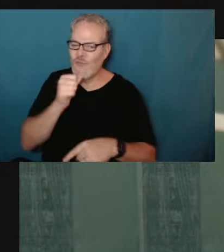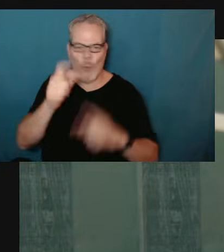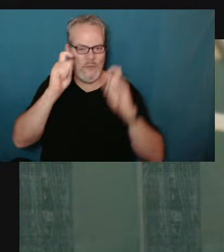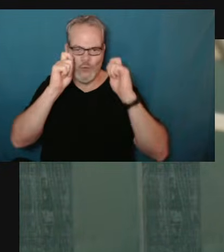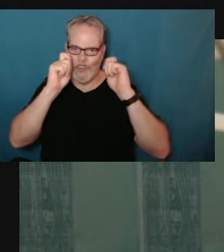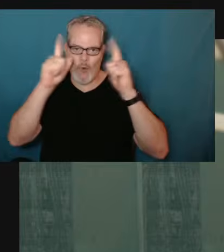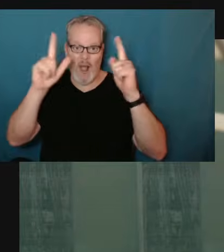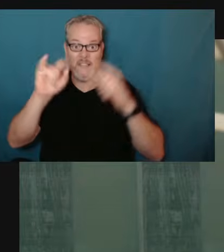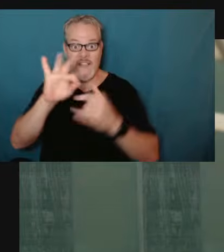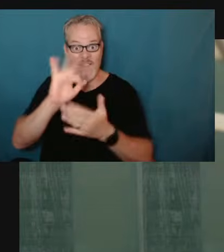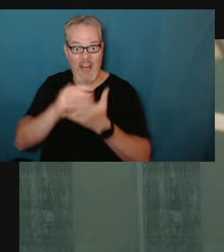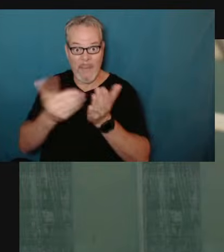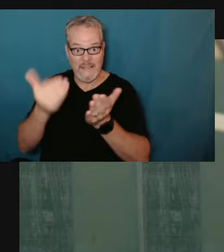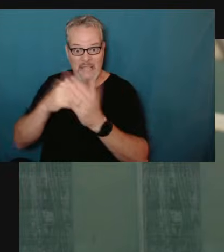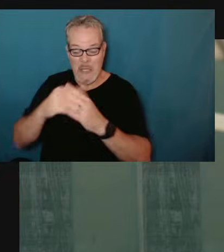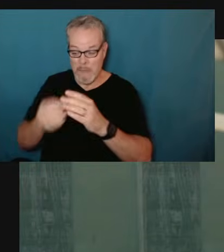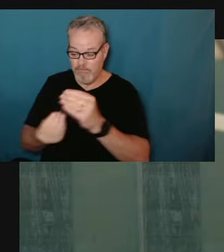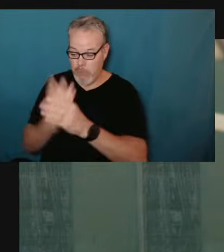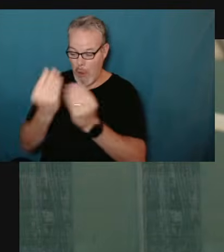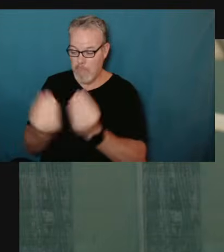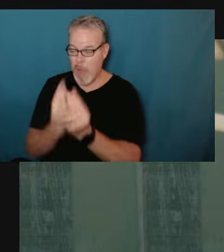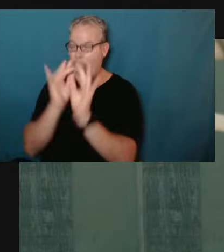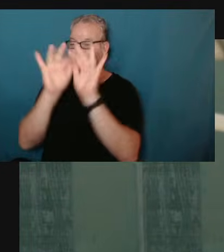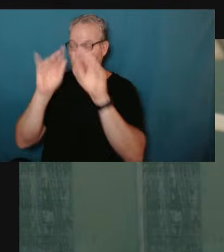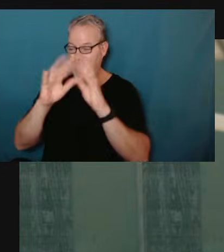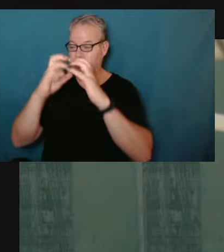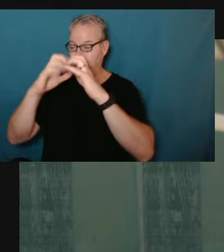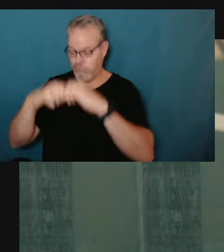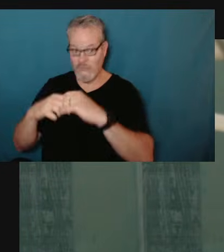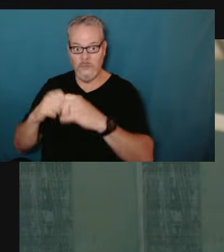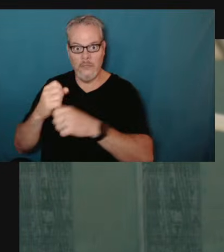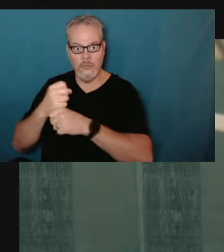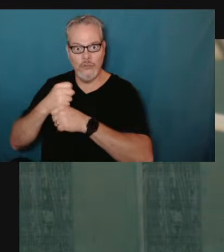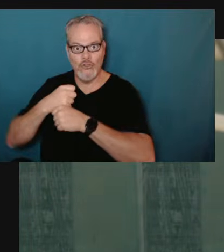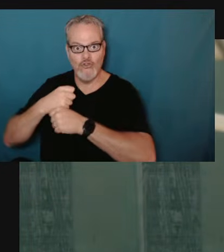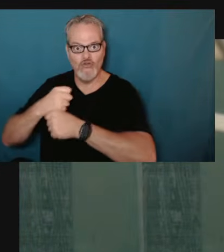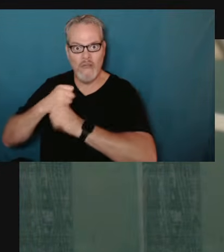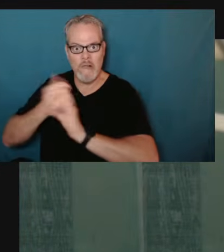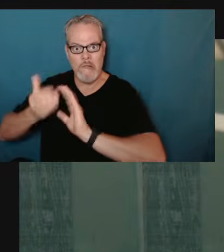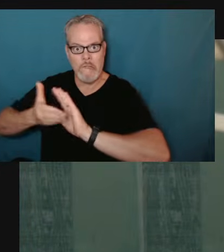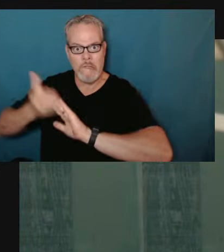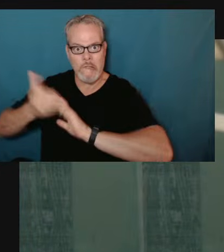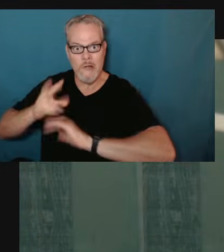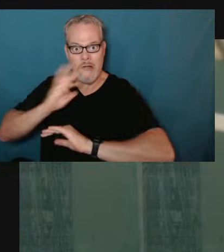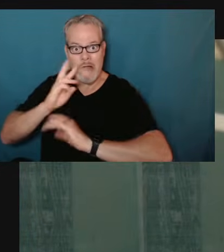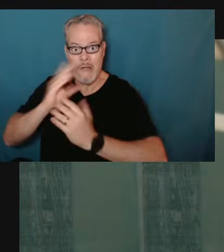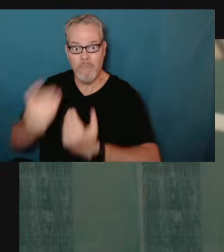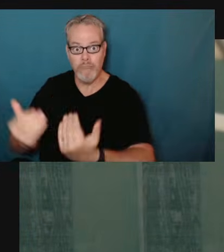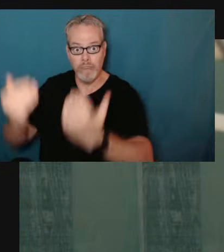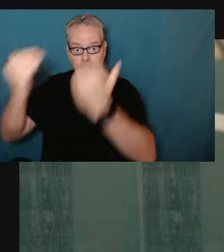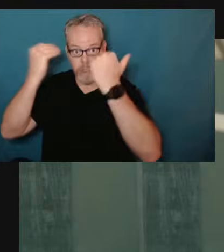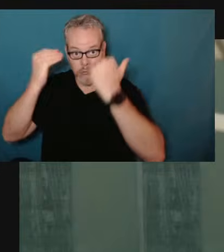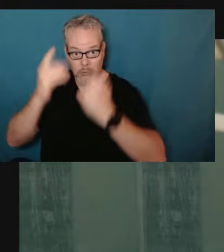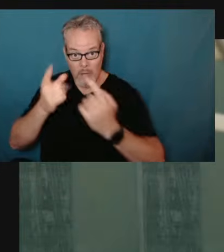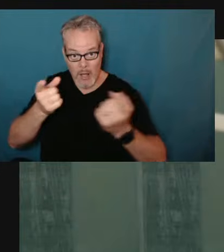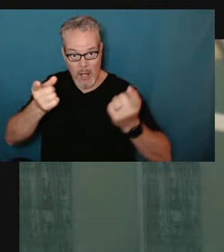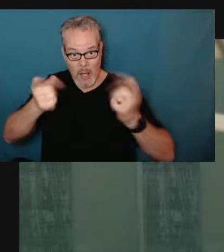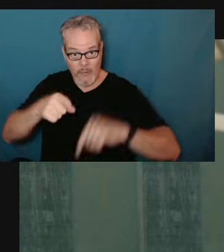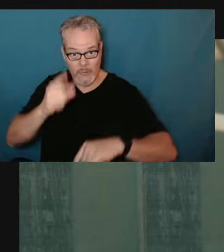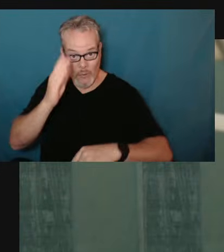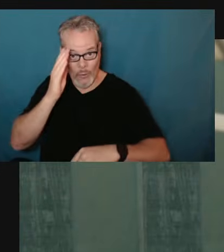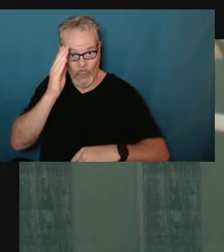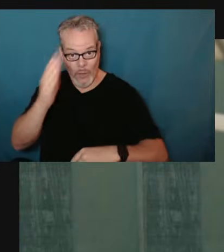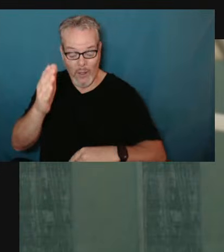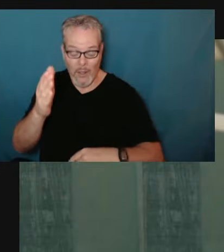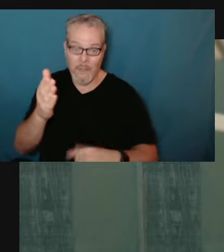tsunami. And so, moving on to the final stage here, let's consider some other earthquakes to kind of put this event